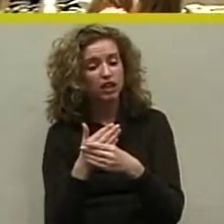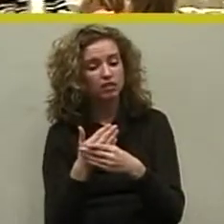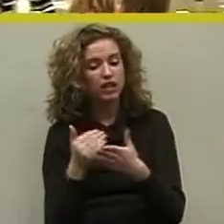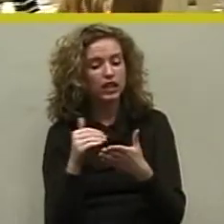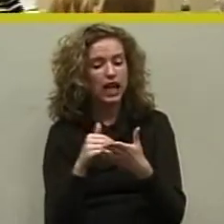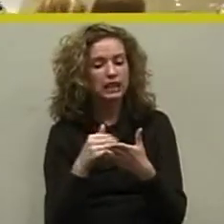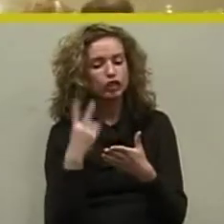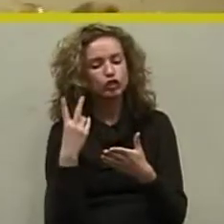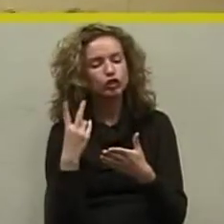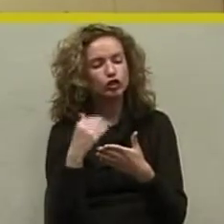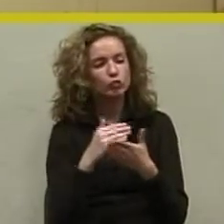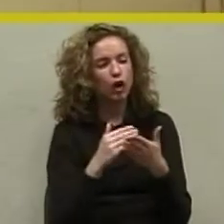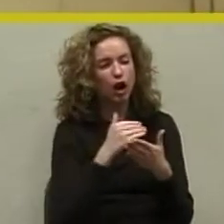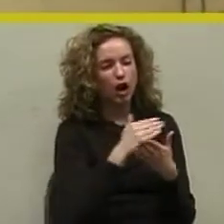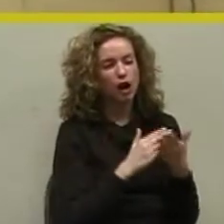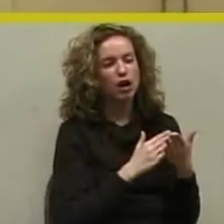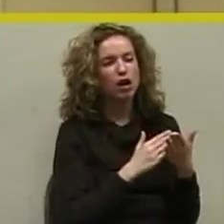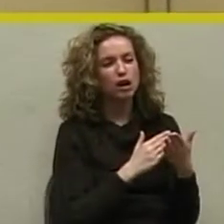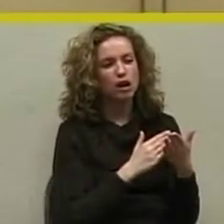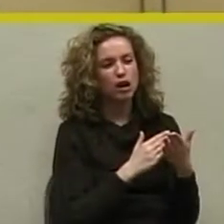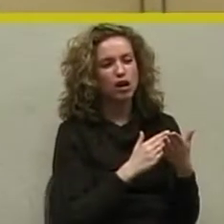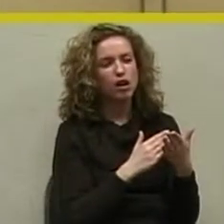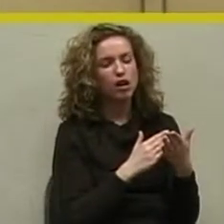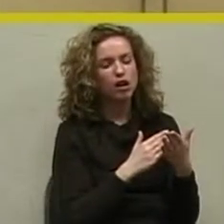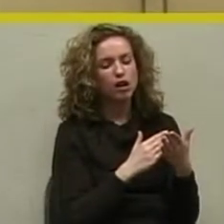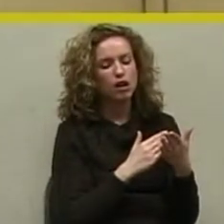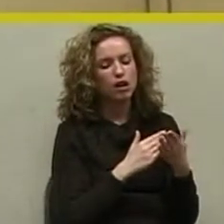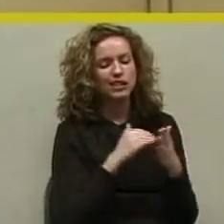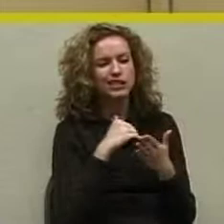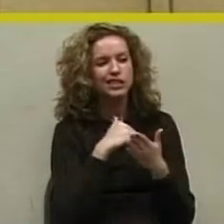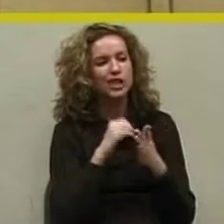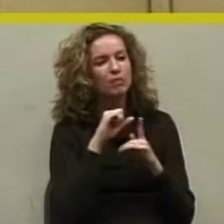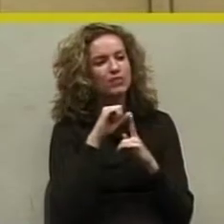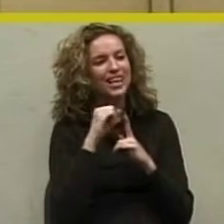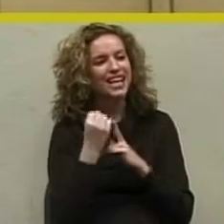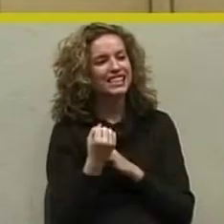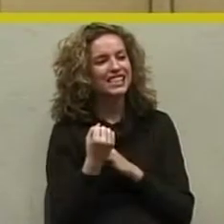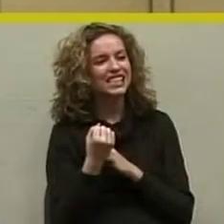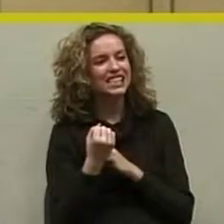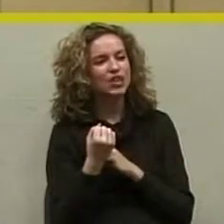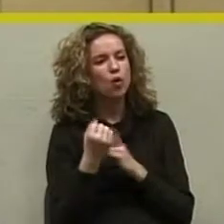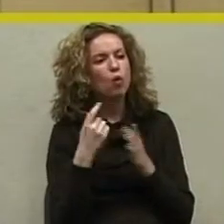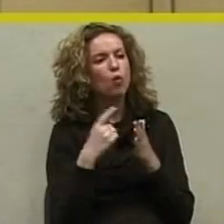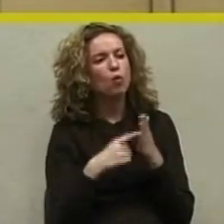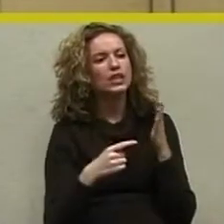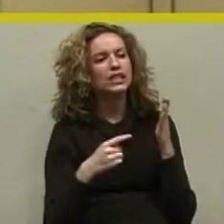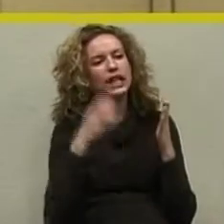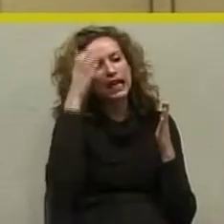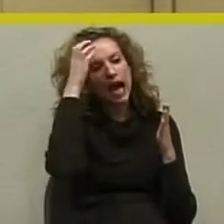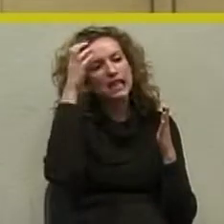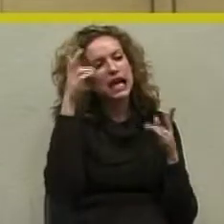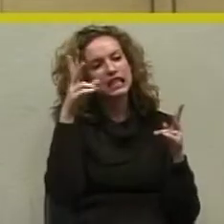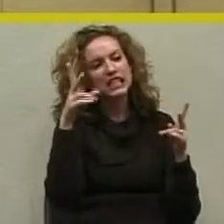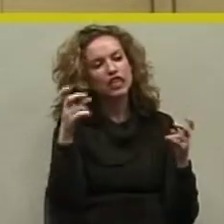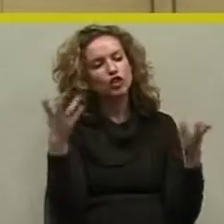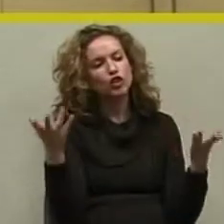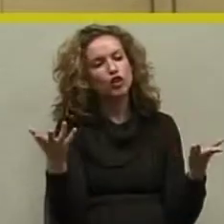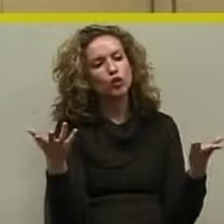kind of two-pronged, right? In some cases, what might be the context issues here?